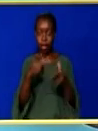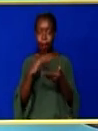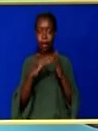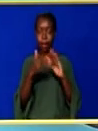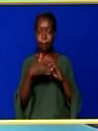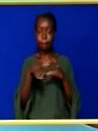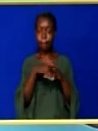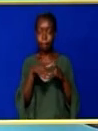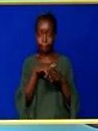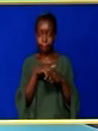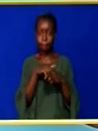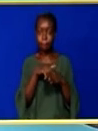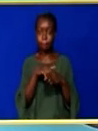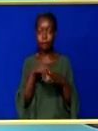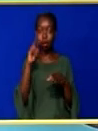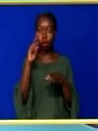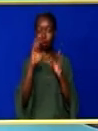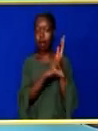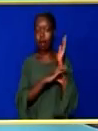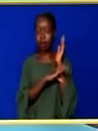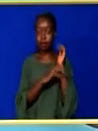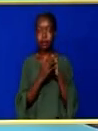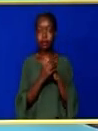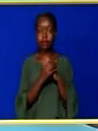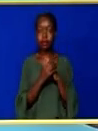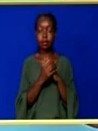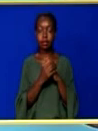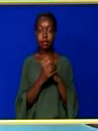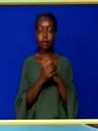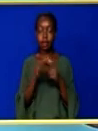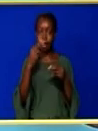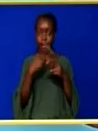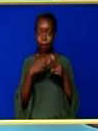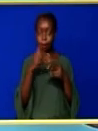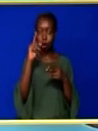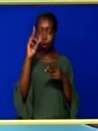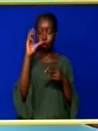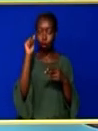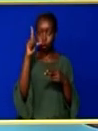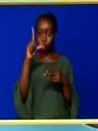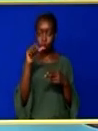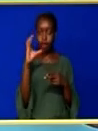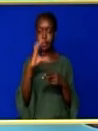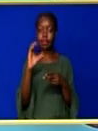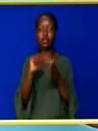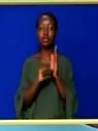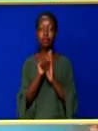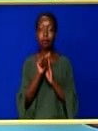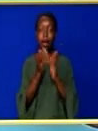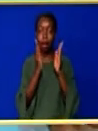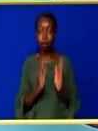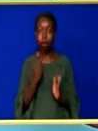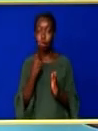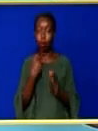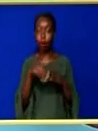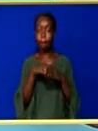to at least 2 countries. So we talk of the dual citizenship. Dual citizenship. Yes. That is somebody who belongs to 2